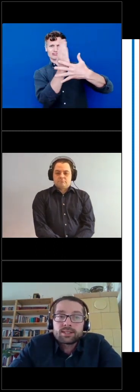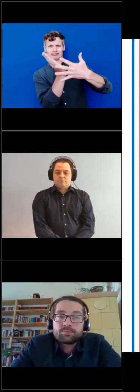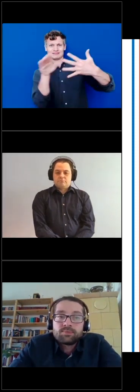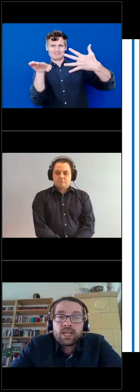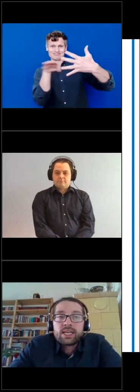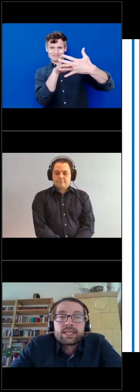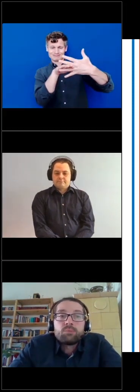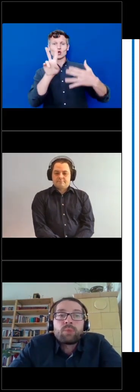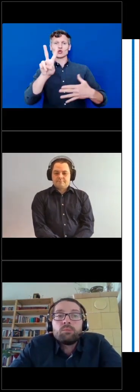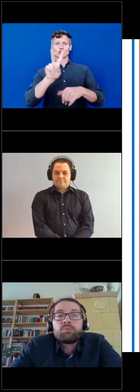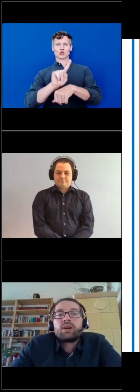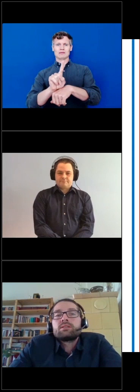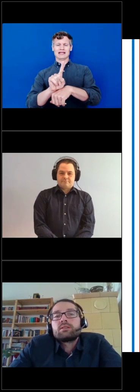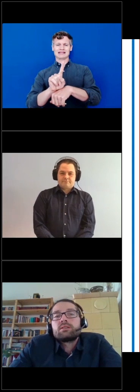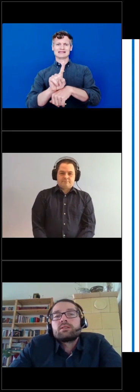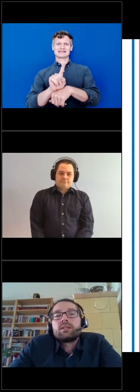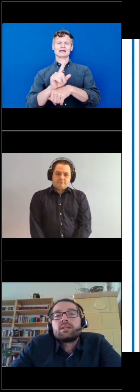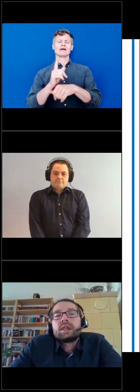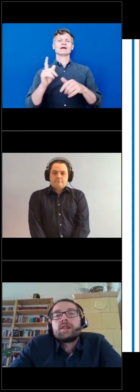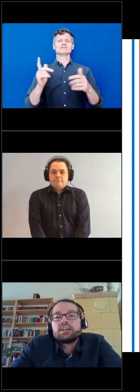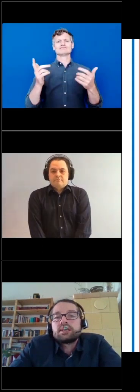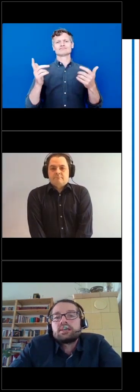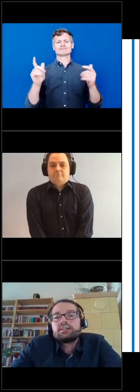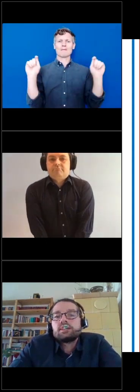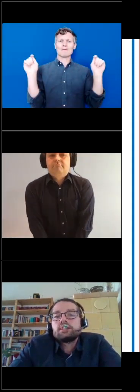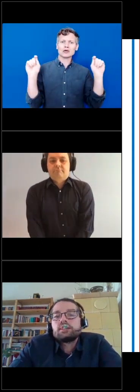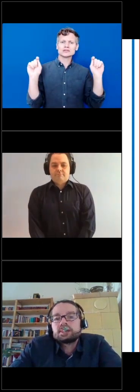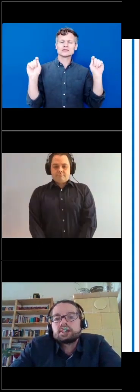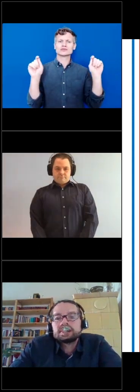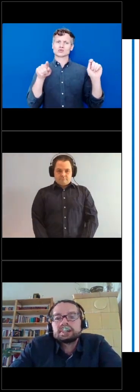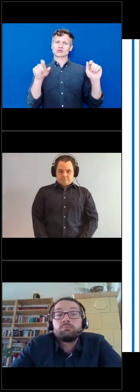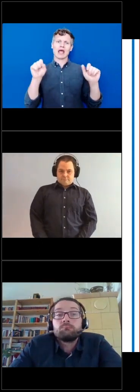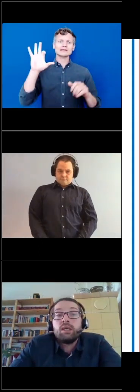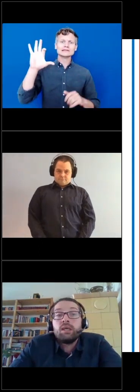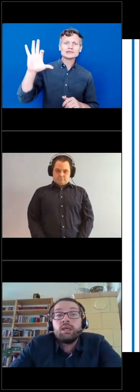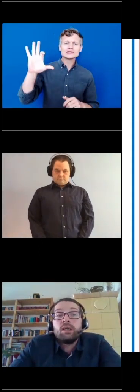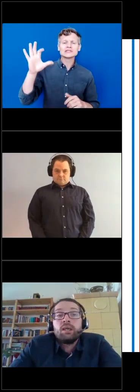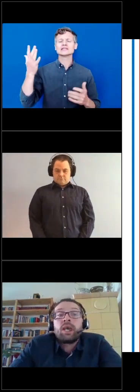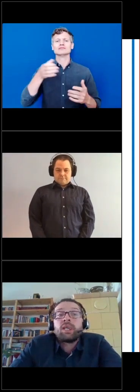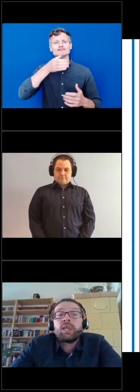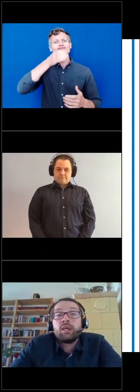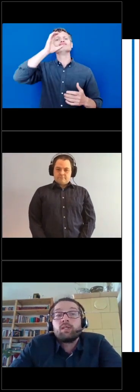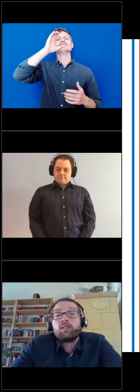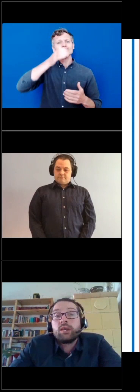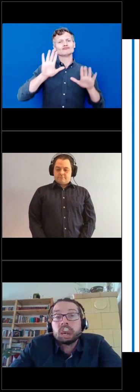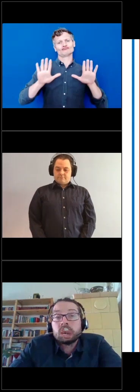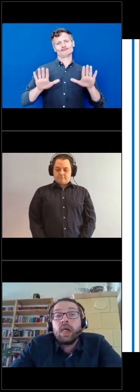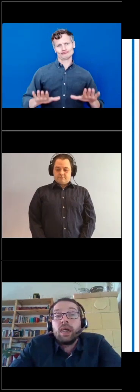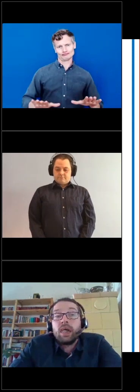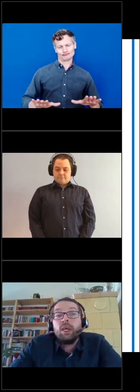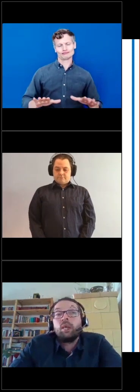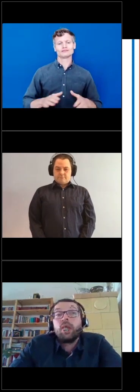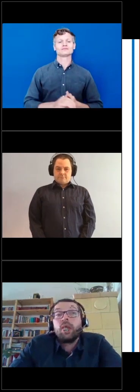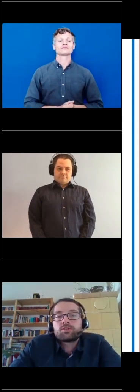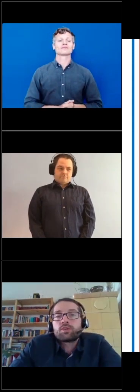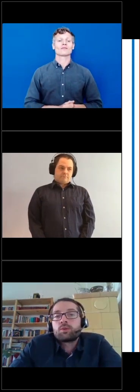relax. The main part is followed then by a question and answer session of about 20 minutes today. And here the speakers will answer